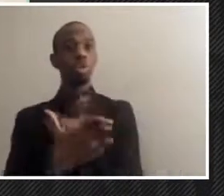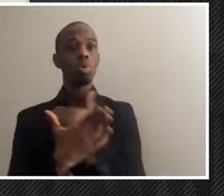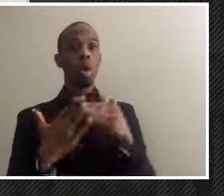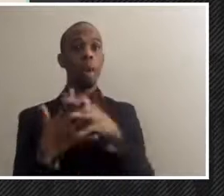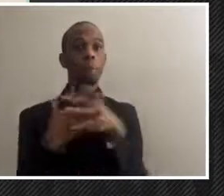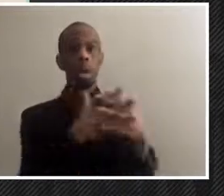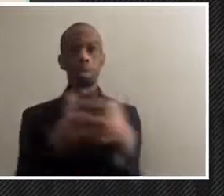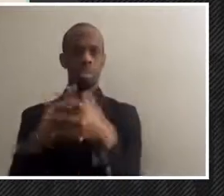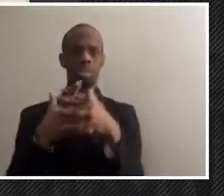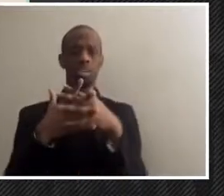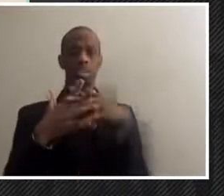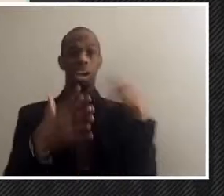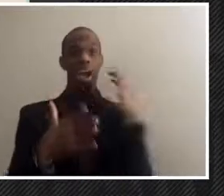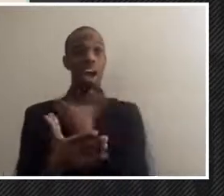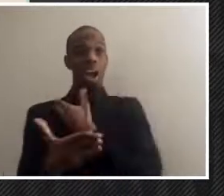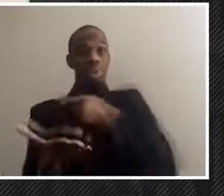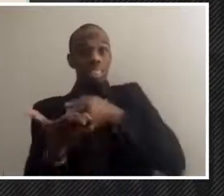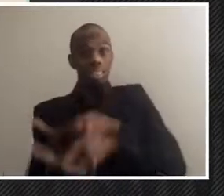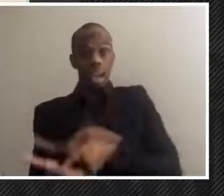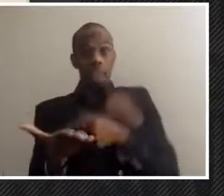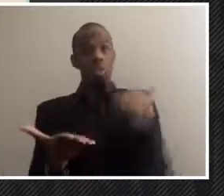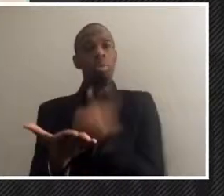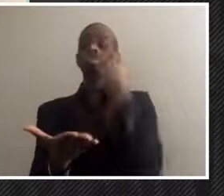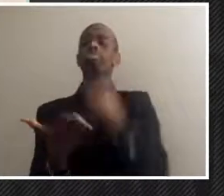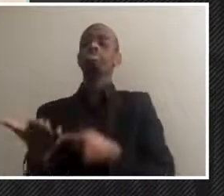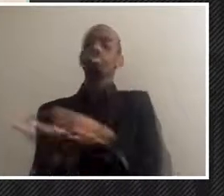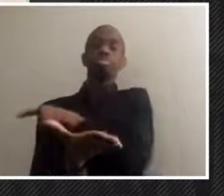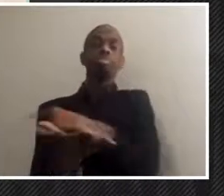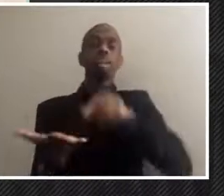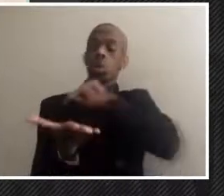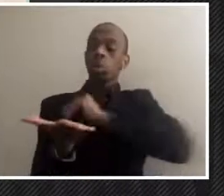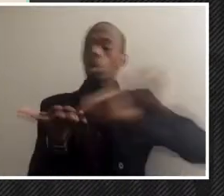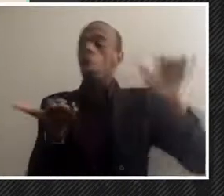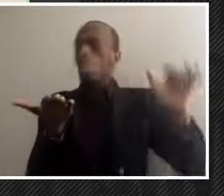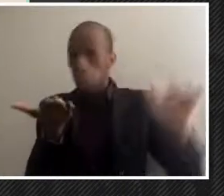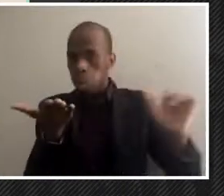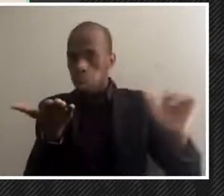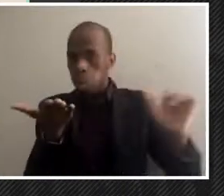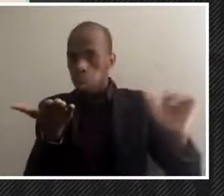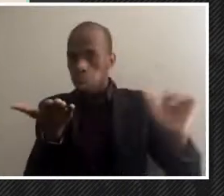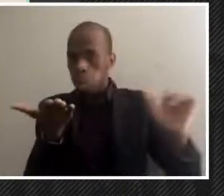that they were going to lock arms, be allies. I need them to go get their people.